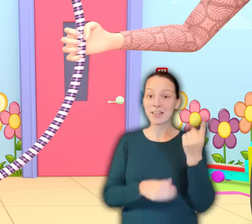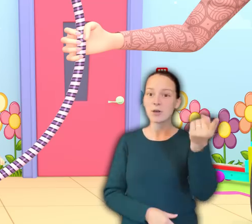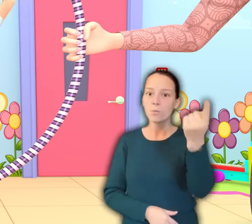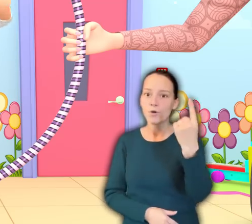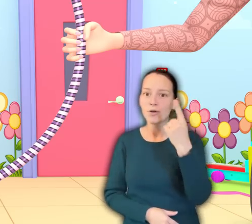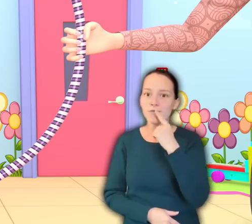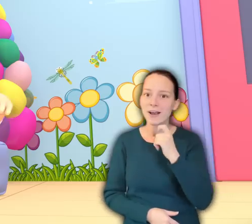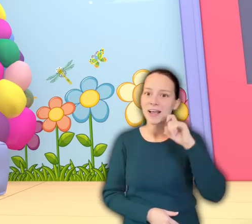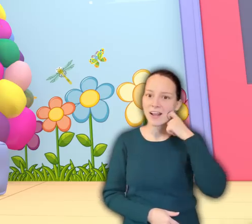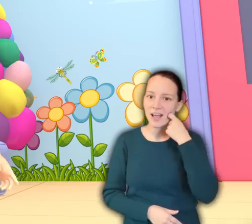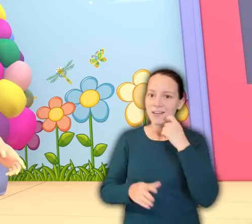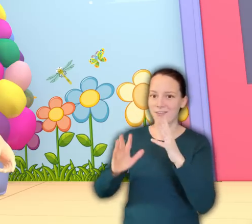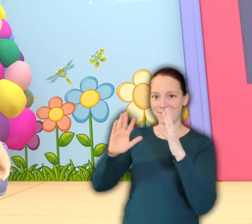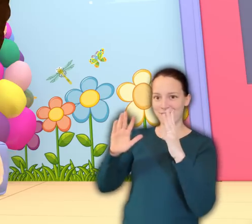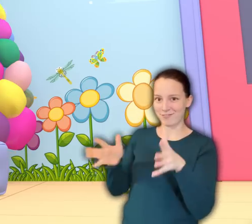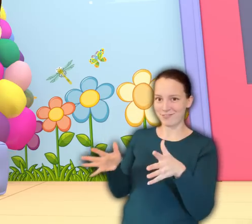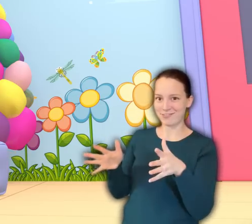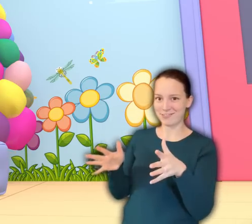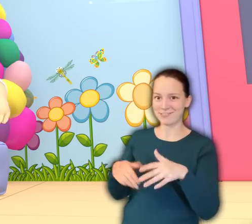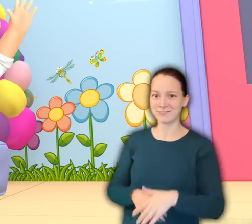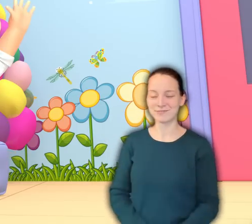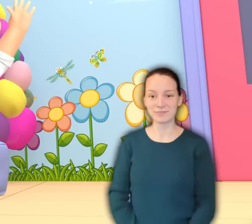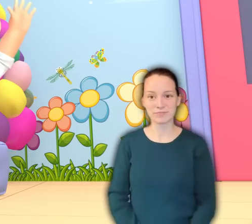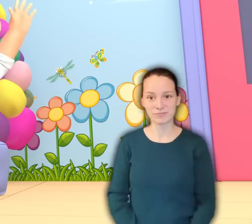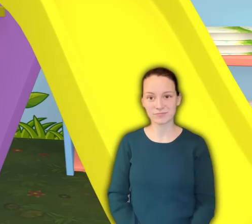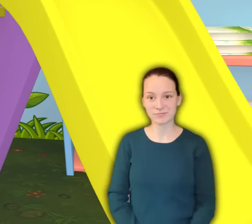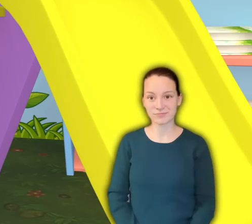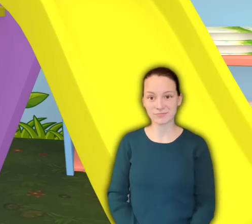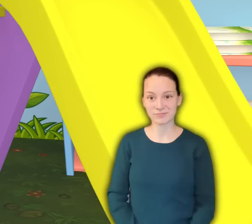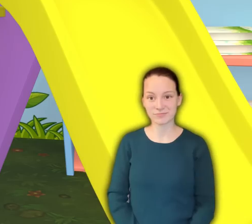and only one red apple remained